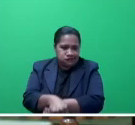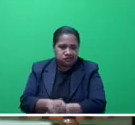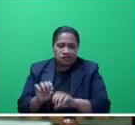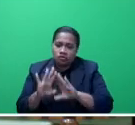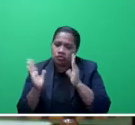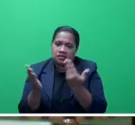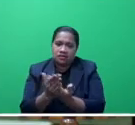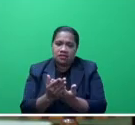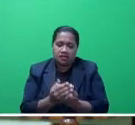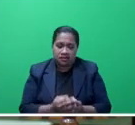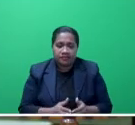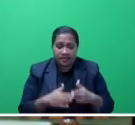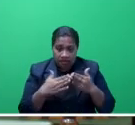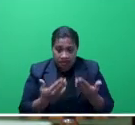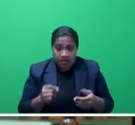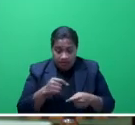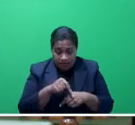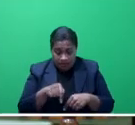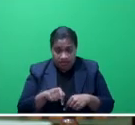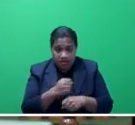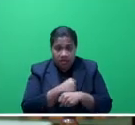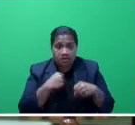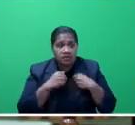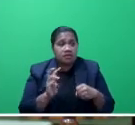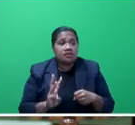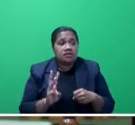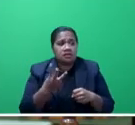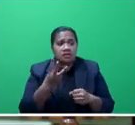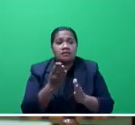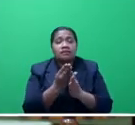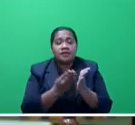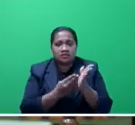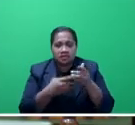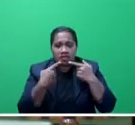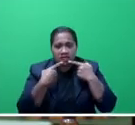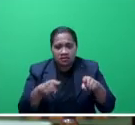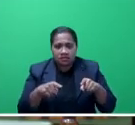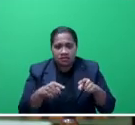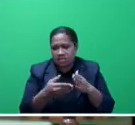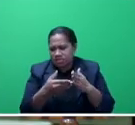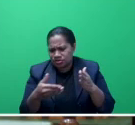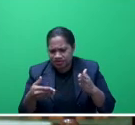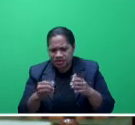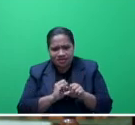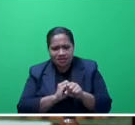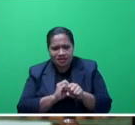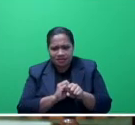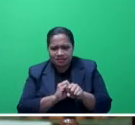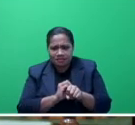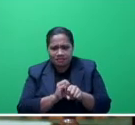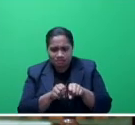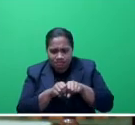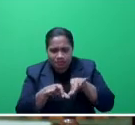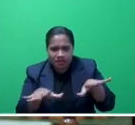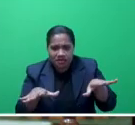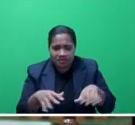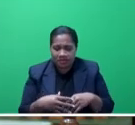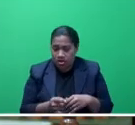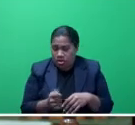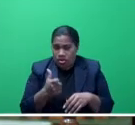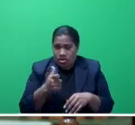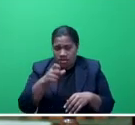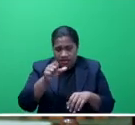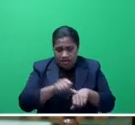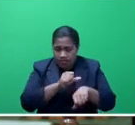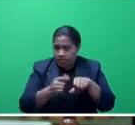is our 3rd national budget announcement during the pandemic. In early April of last year, through a rapid COVID-19 response